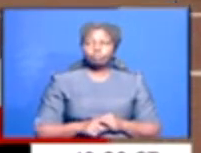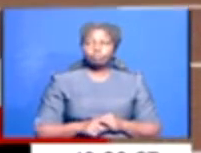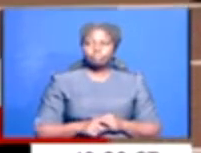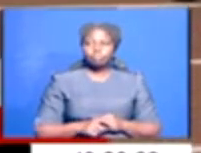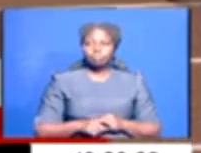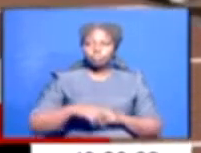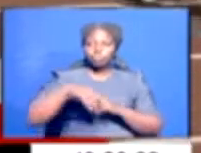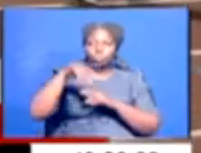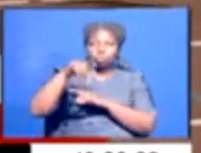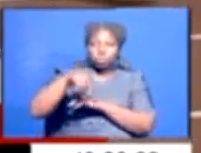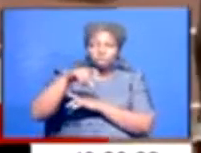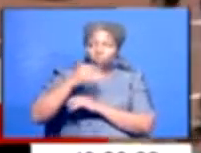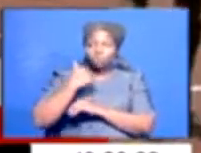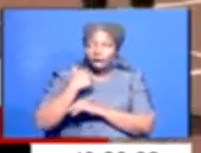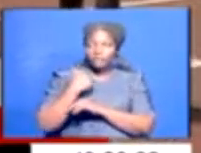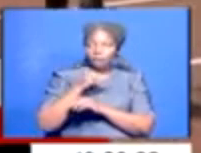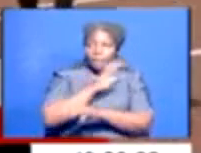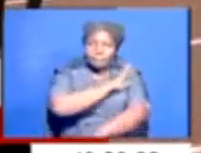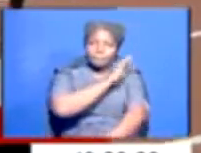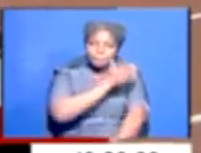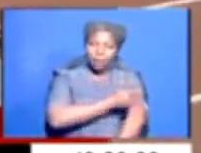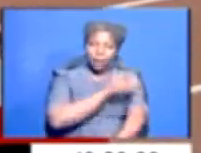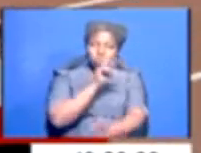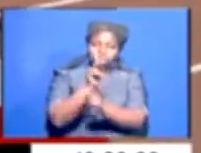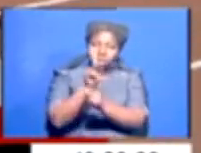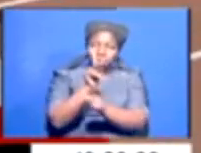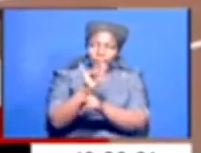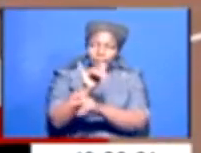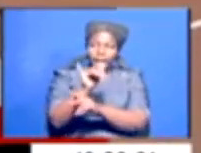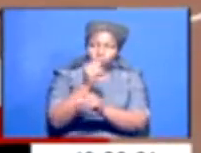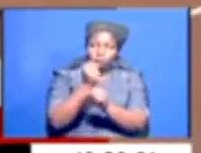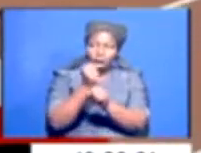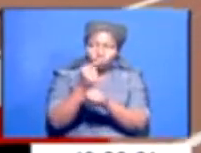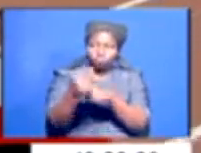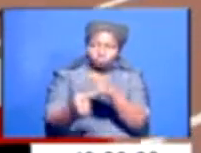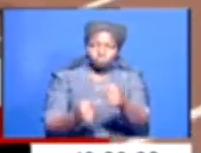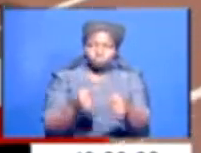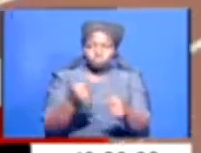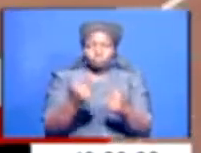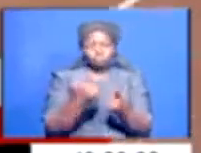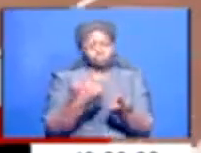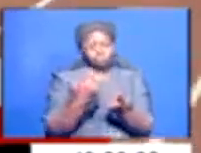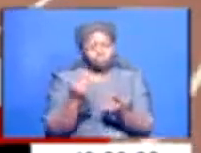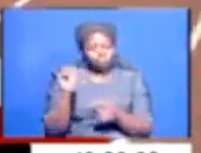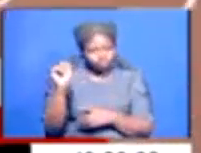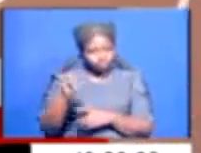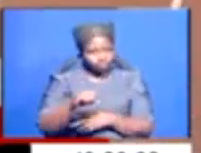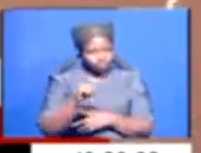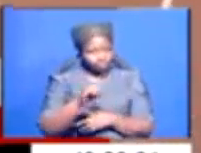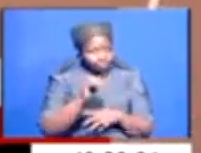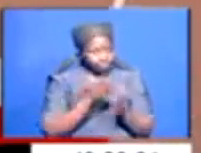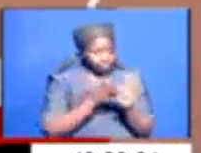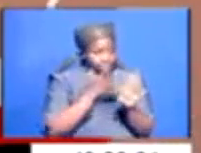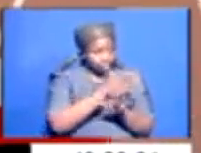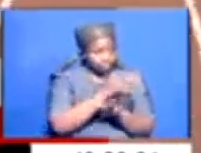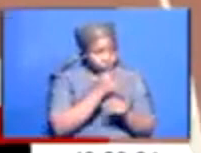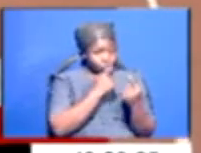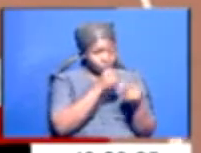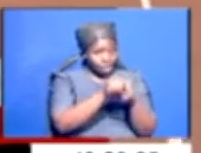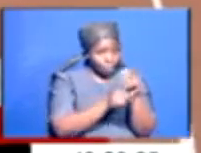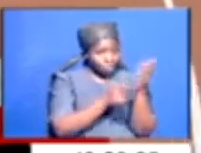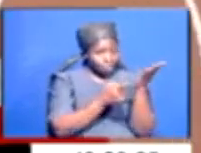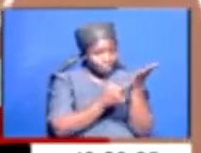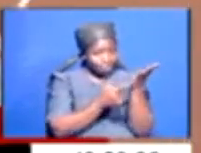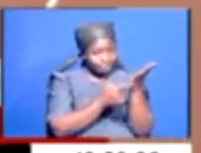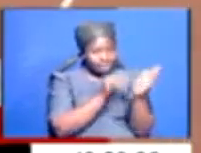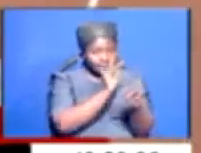power again to maintain that momentum when you're running. Yes. Yeah. And earlier, I mean, you were talking about your techniques and how they affect